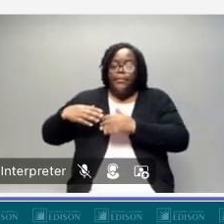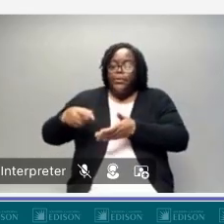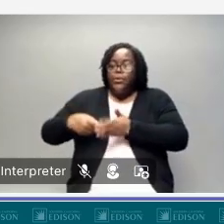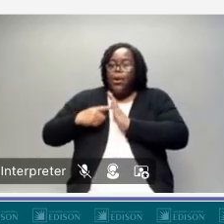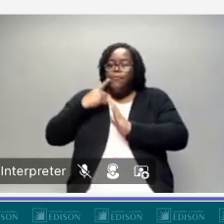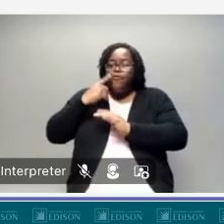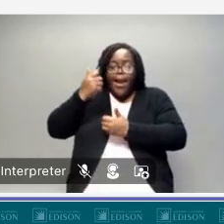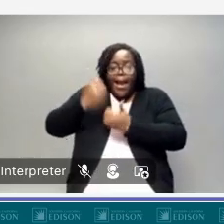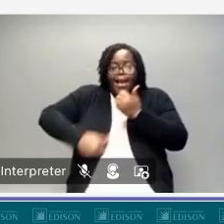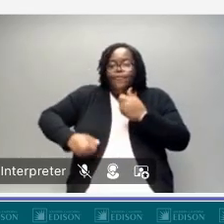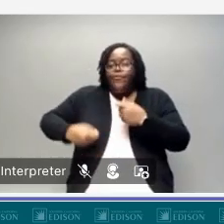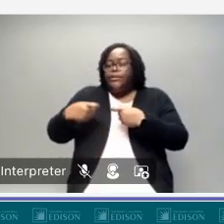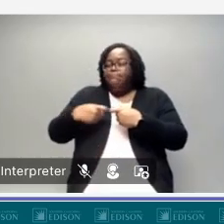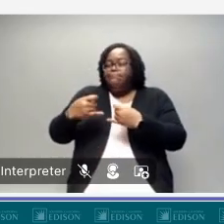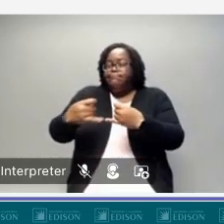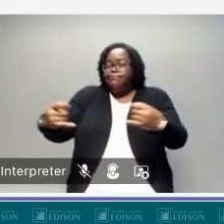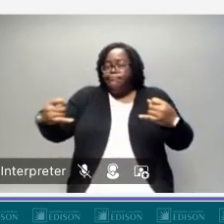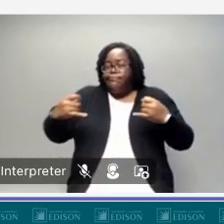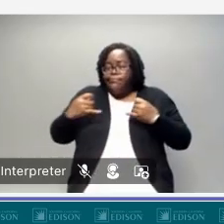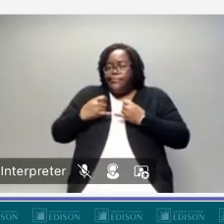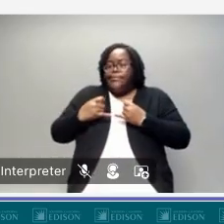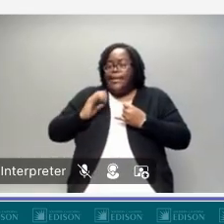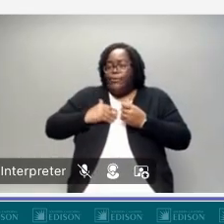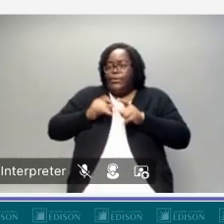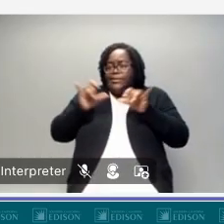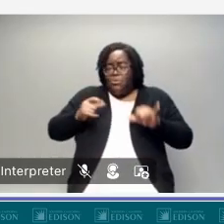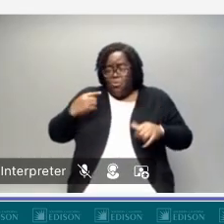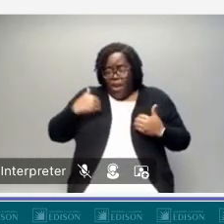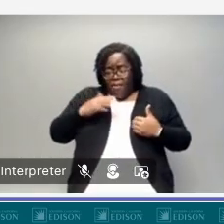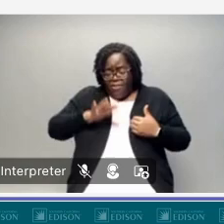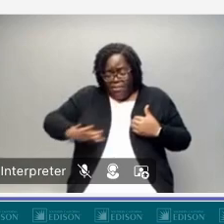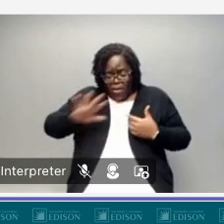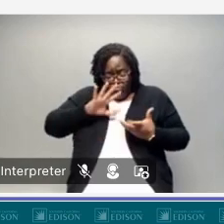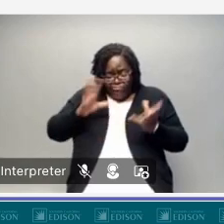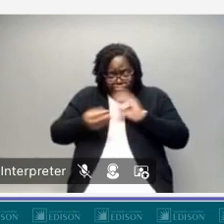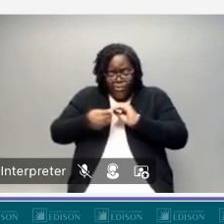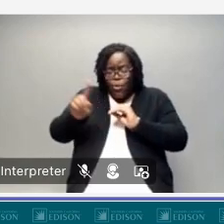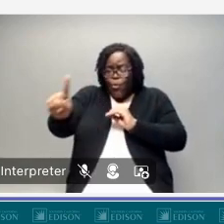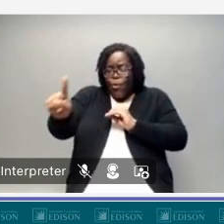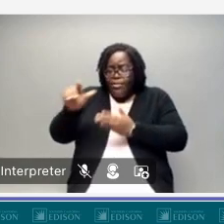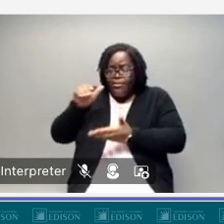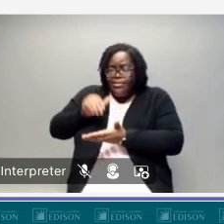system. And we have about 1,000 circuits that are in our high